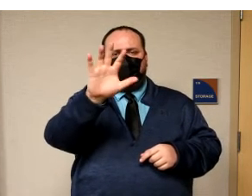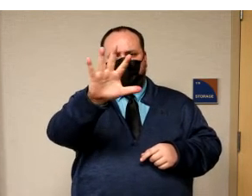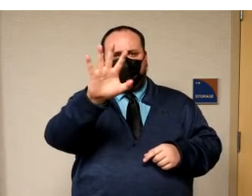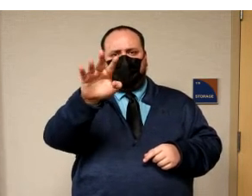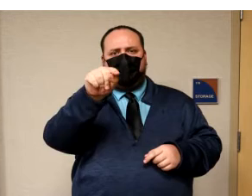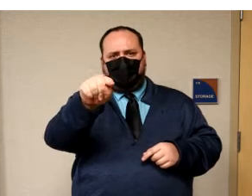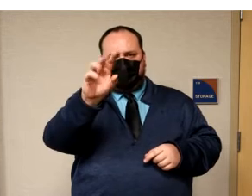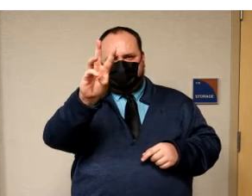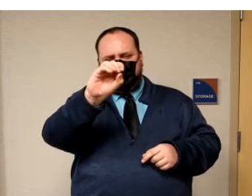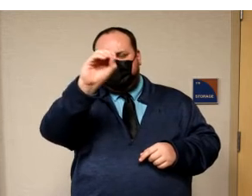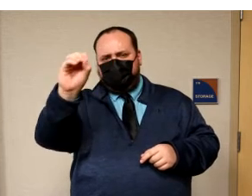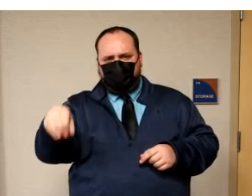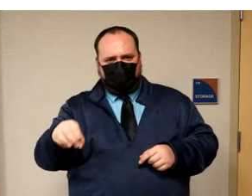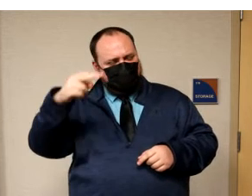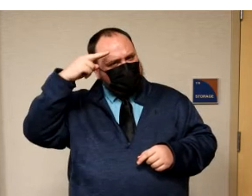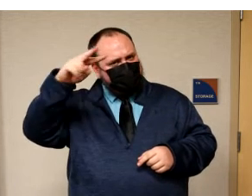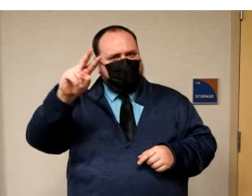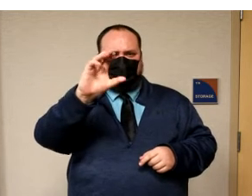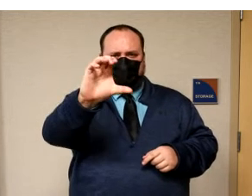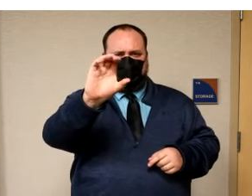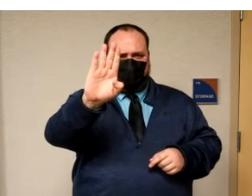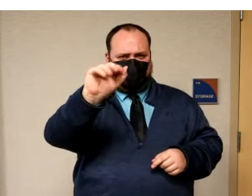54.69% Hispanic CVAP.